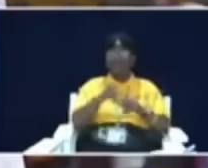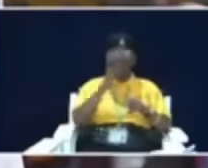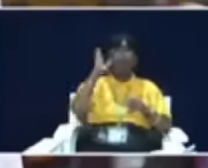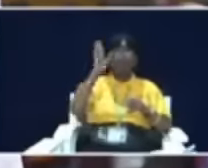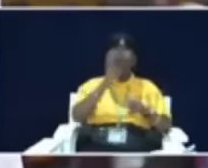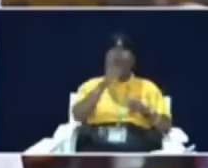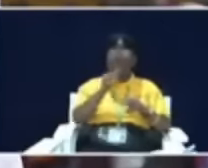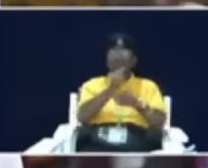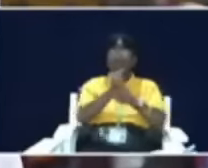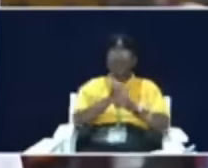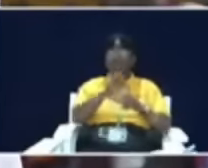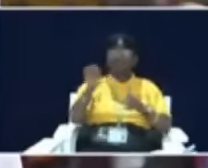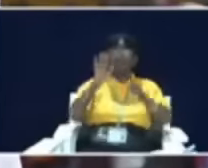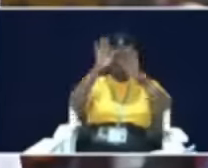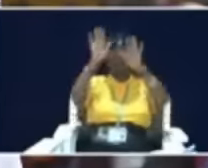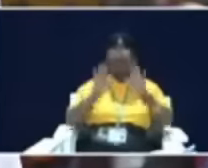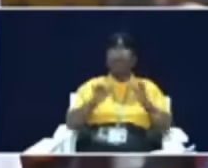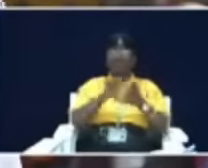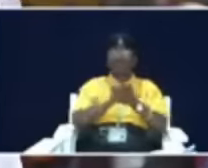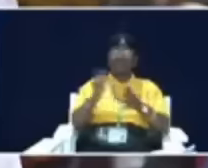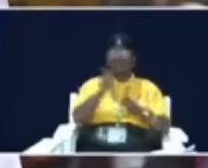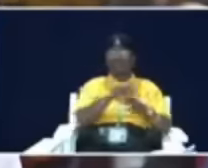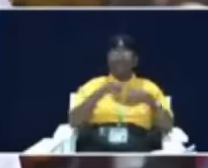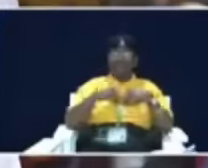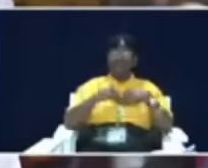is somewhere praying for you. God bless you.